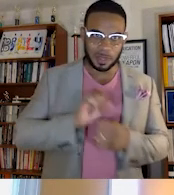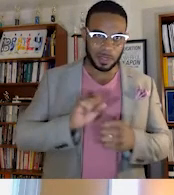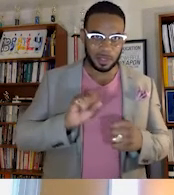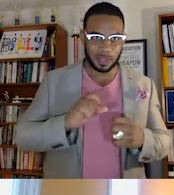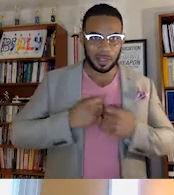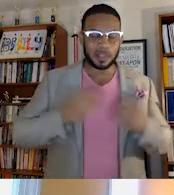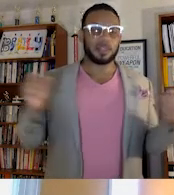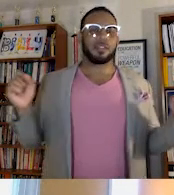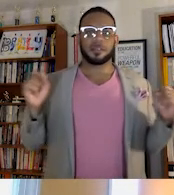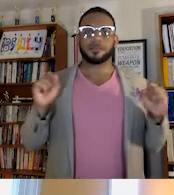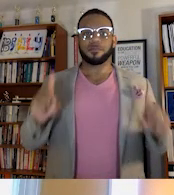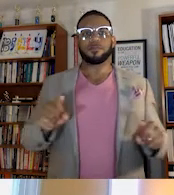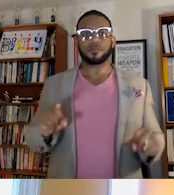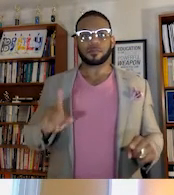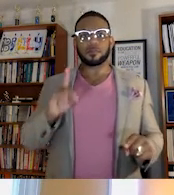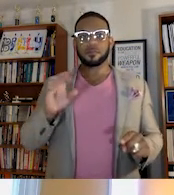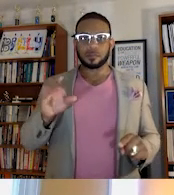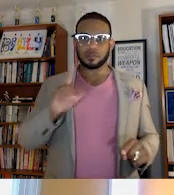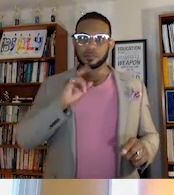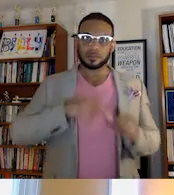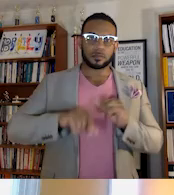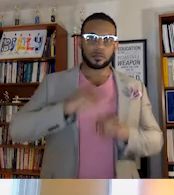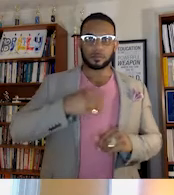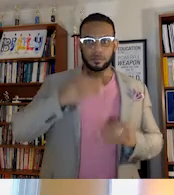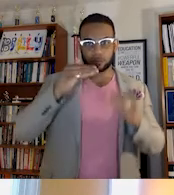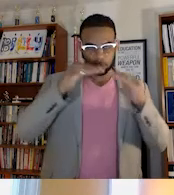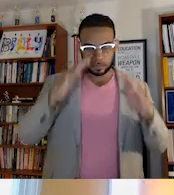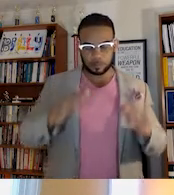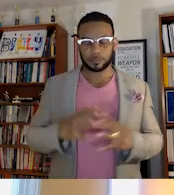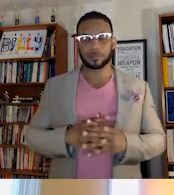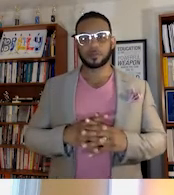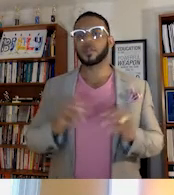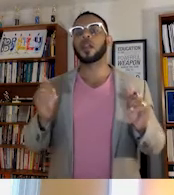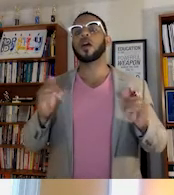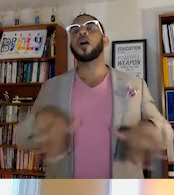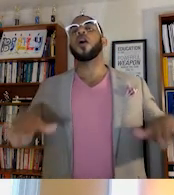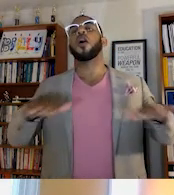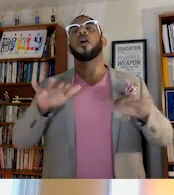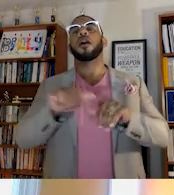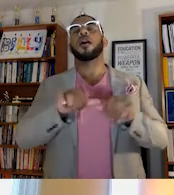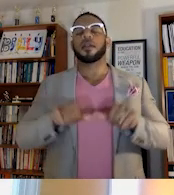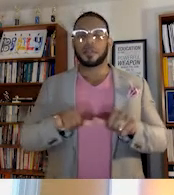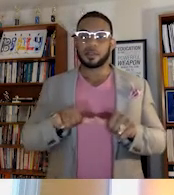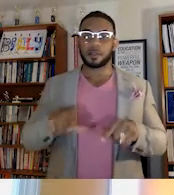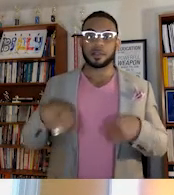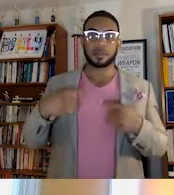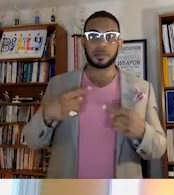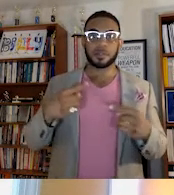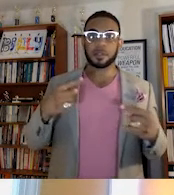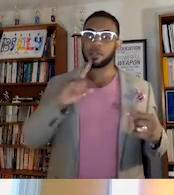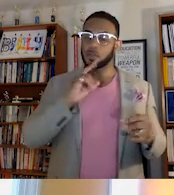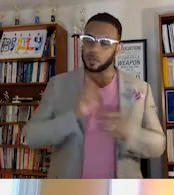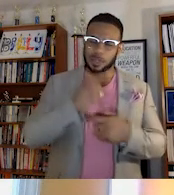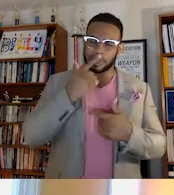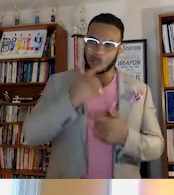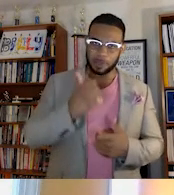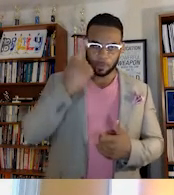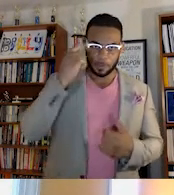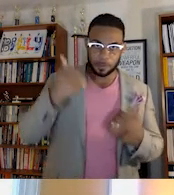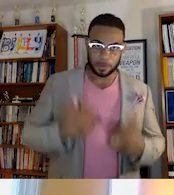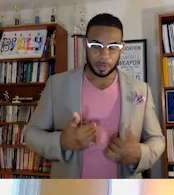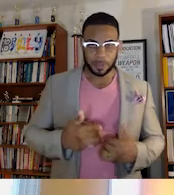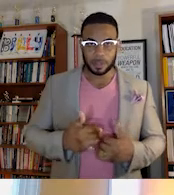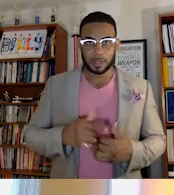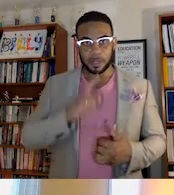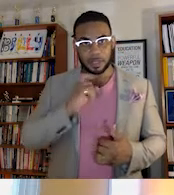come out in DC around the White House and all of those areas. But what's been really interesting for